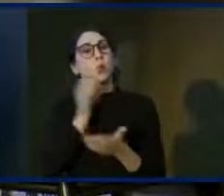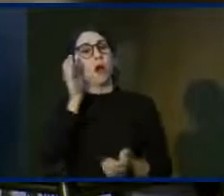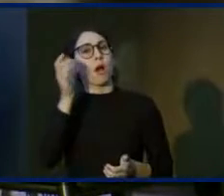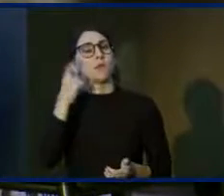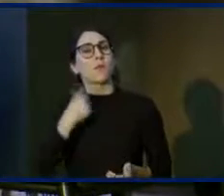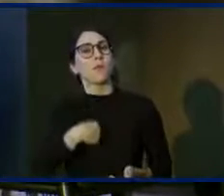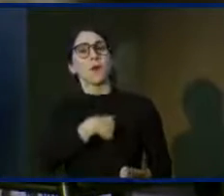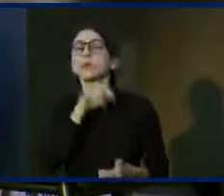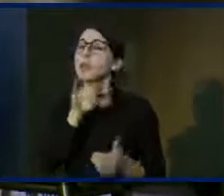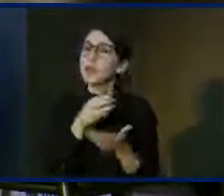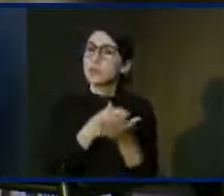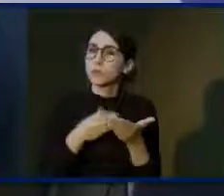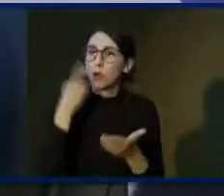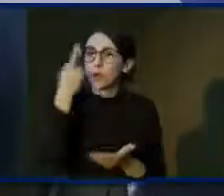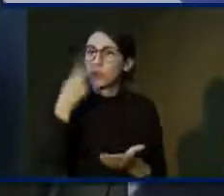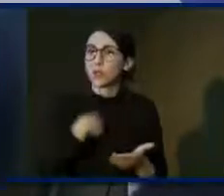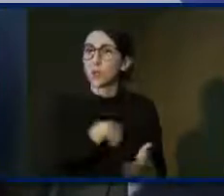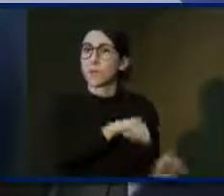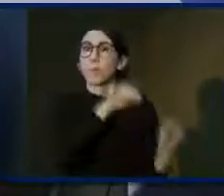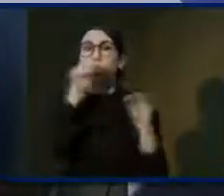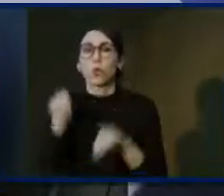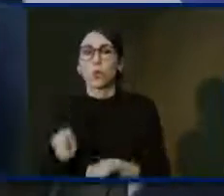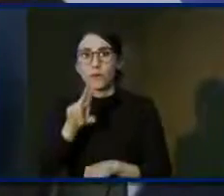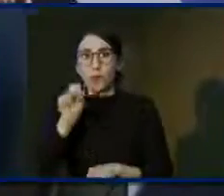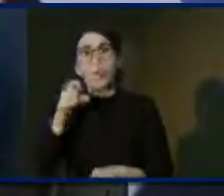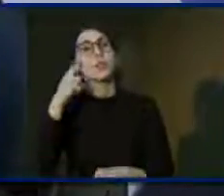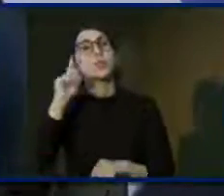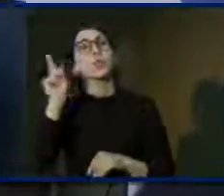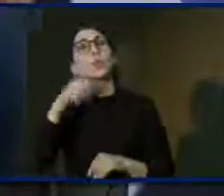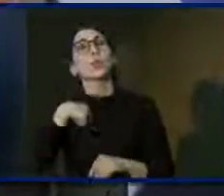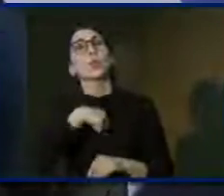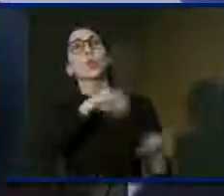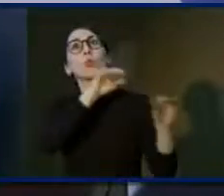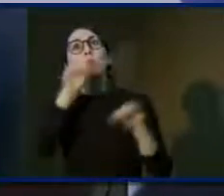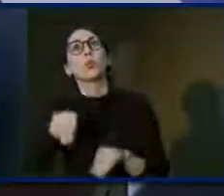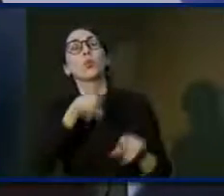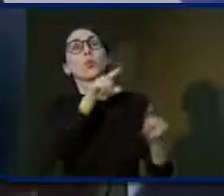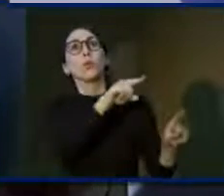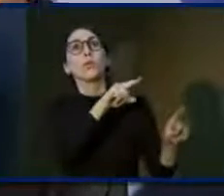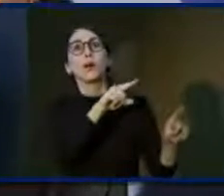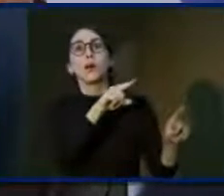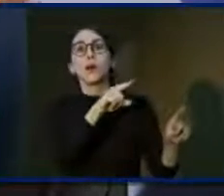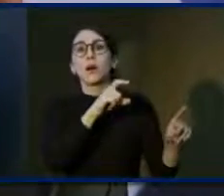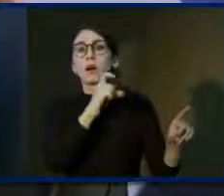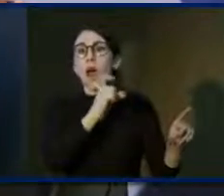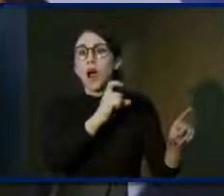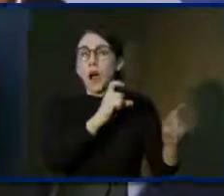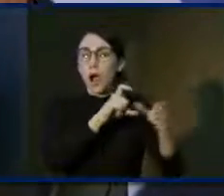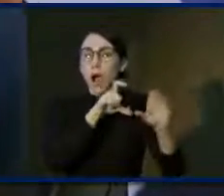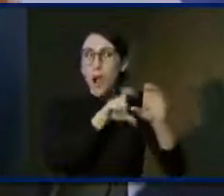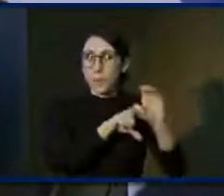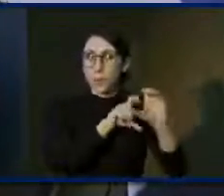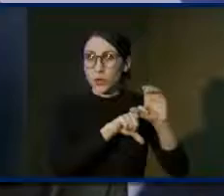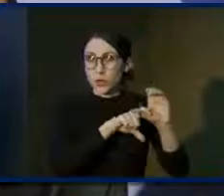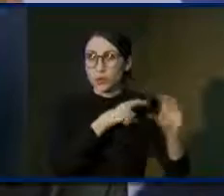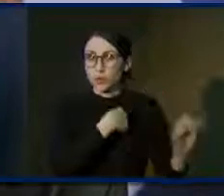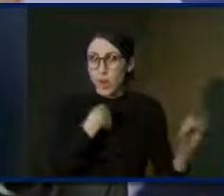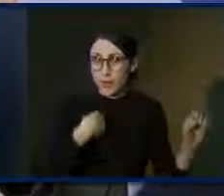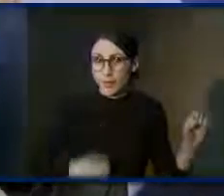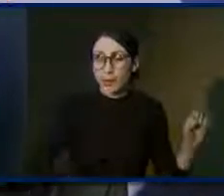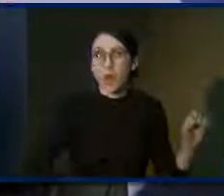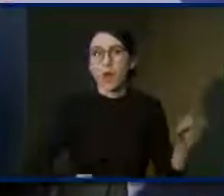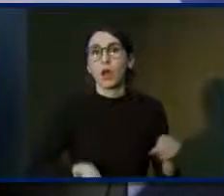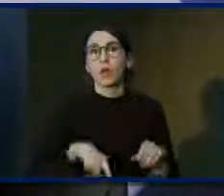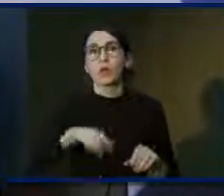why we came to the United States. If you think about the countries that we came from, communist China, Vietnam, even Korea, which is now a democracy, but at